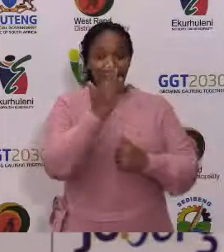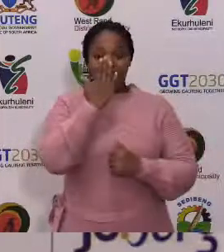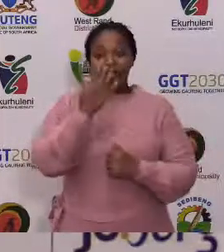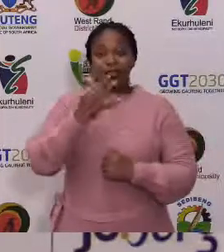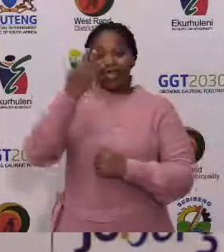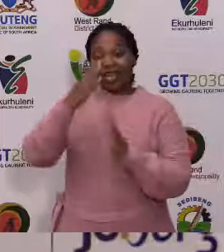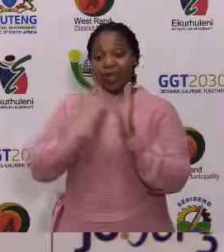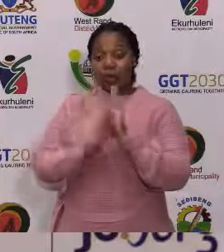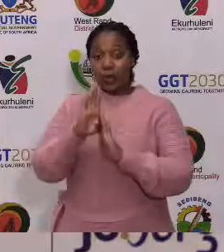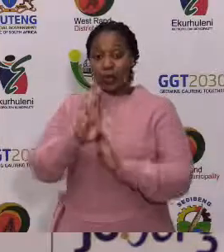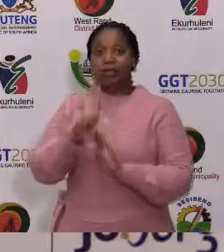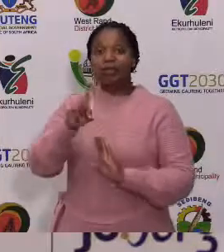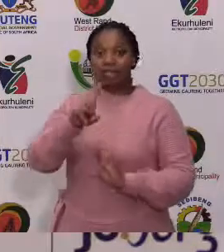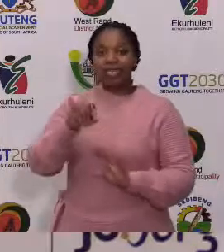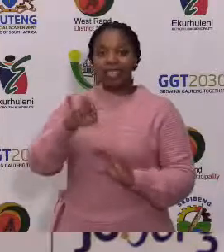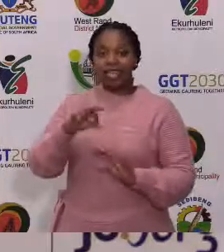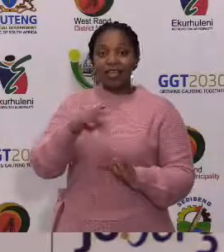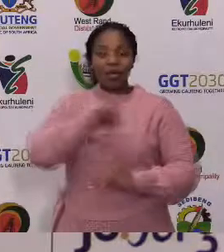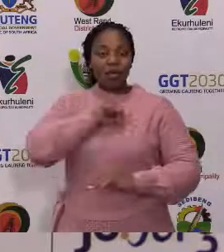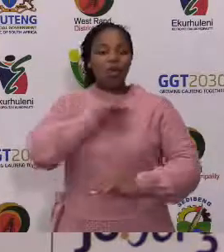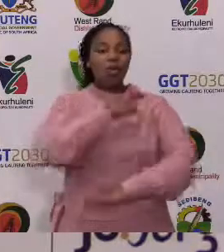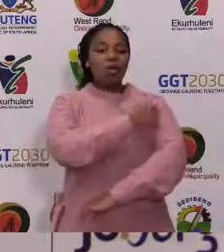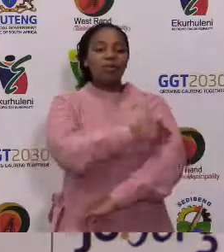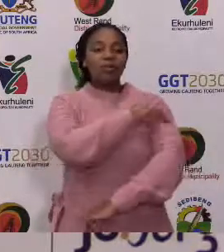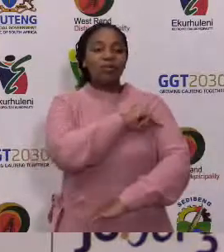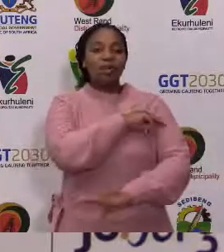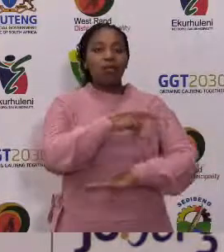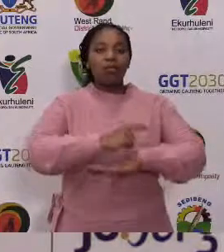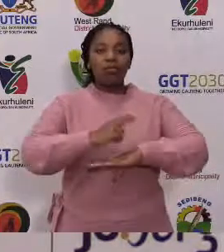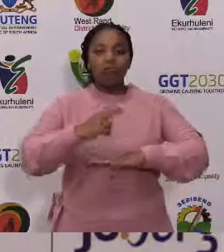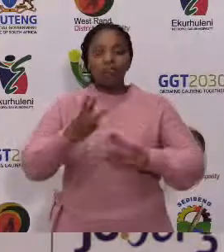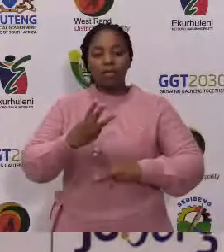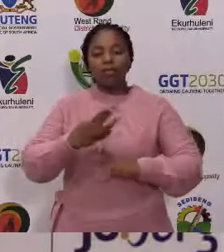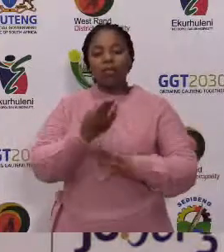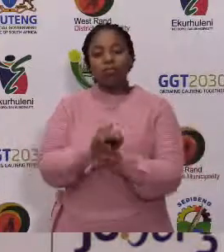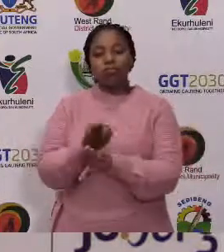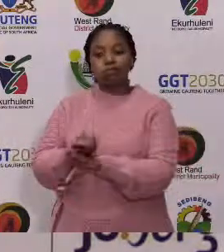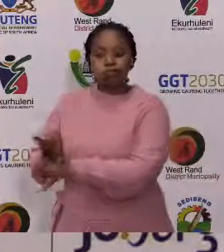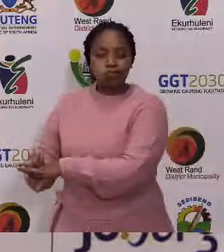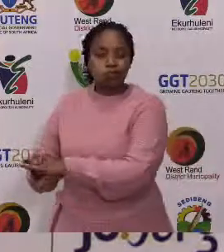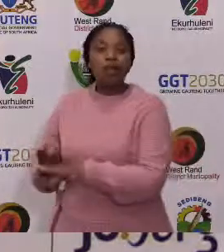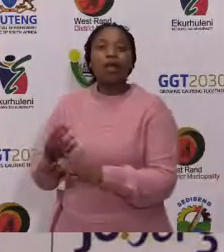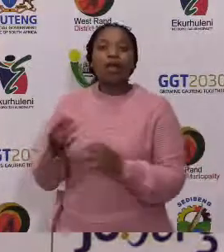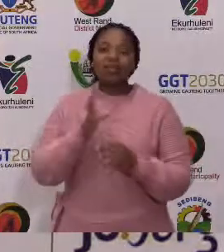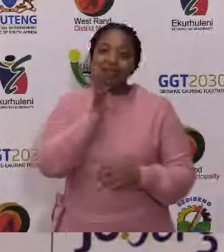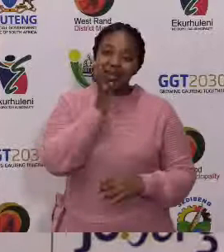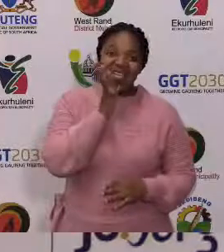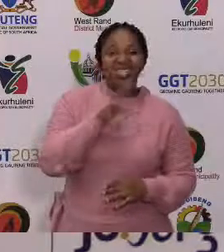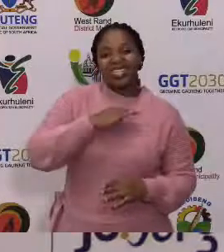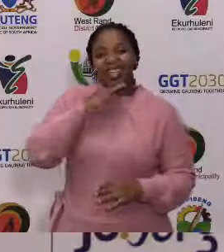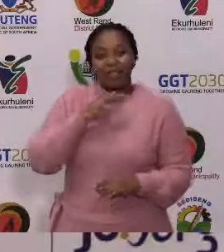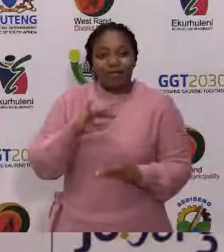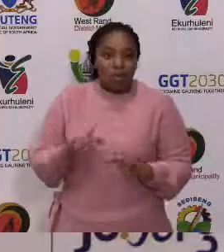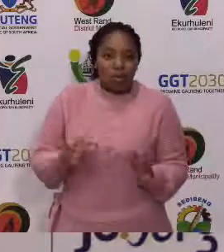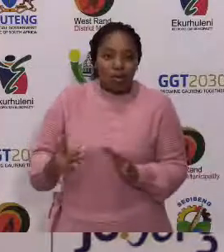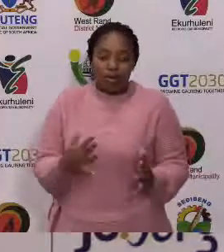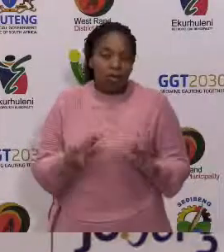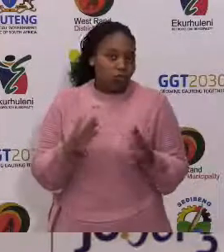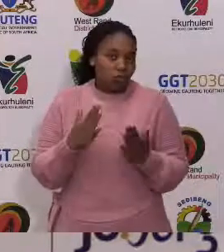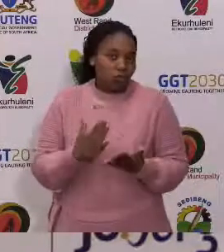healthcare facilities are going to be overwhelmed and the number of people that are going to die. With the increase in capacity in our healthcare